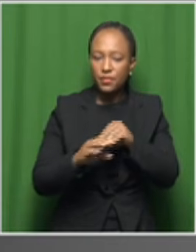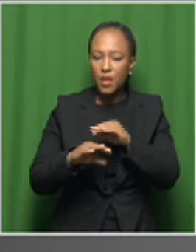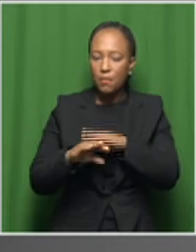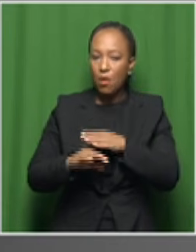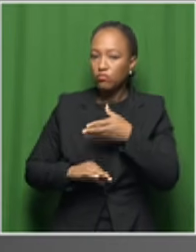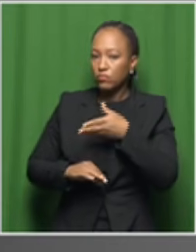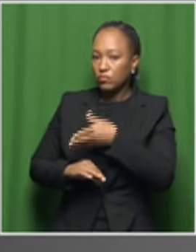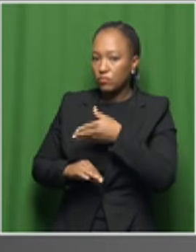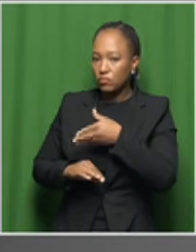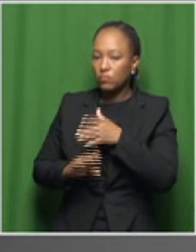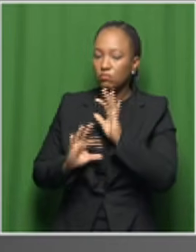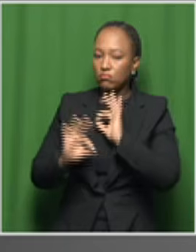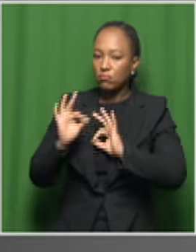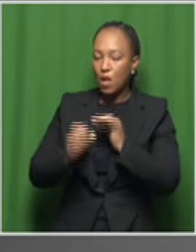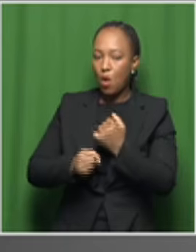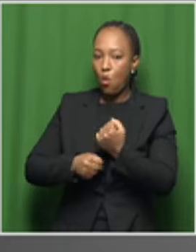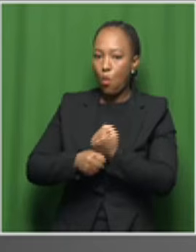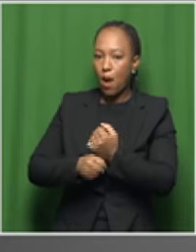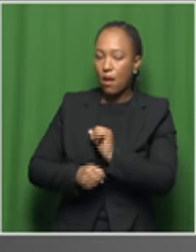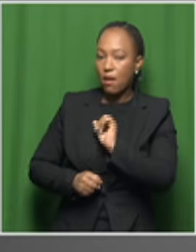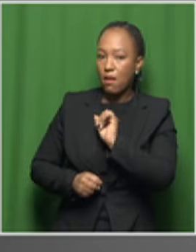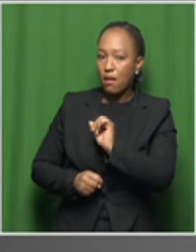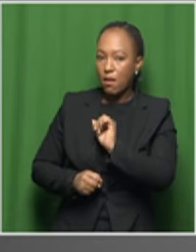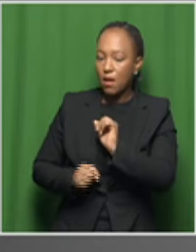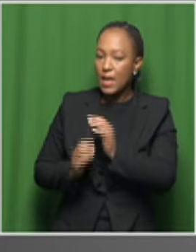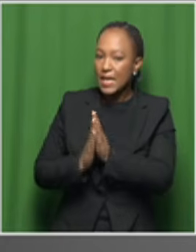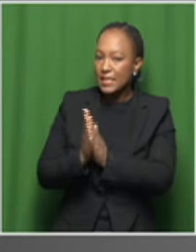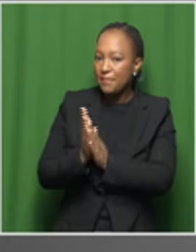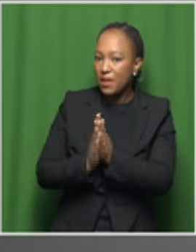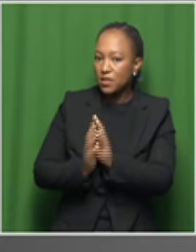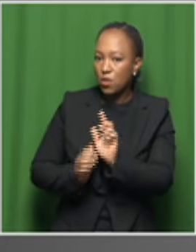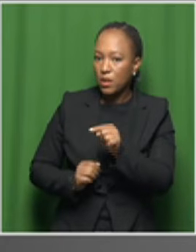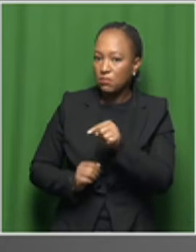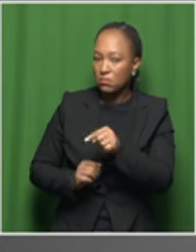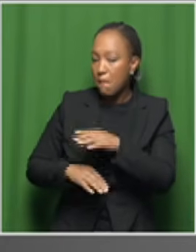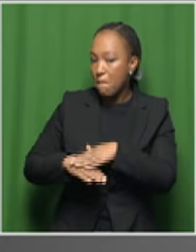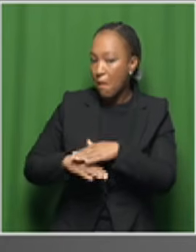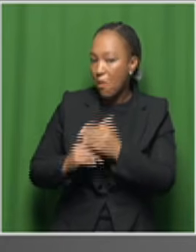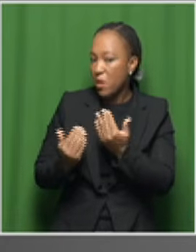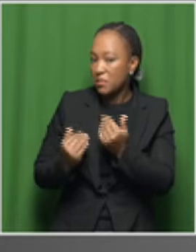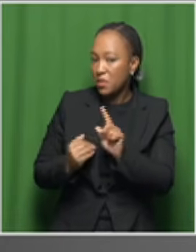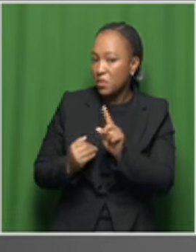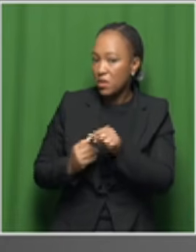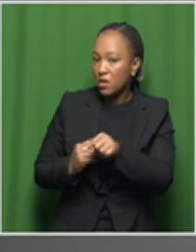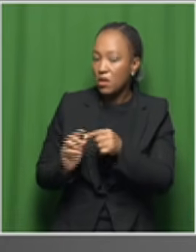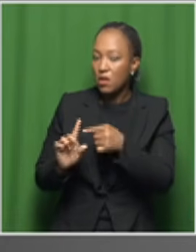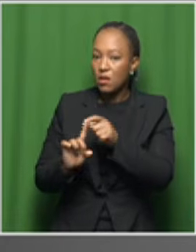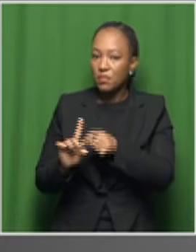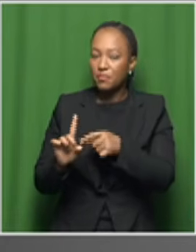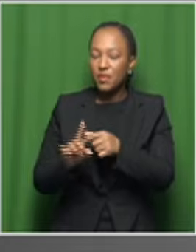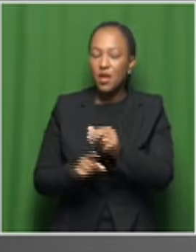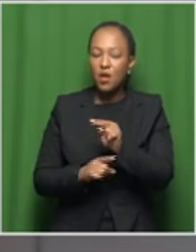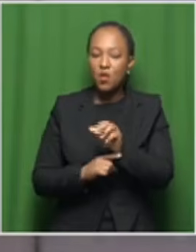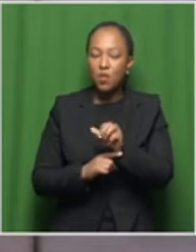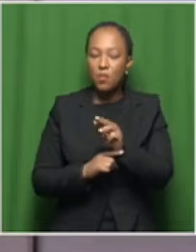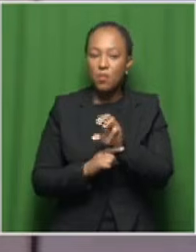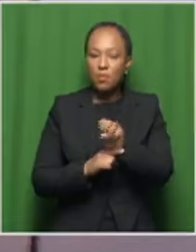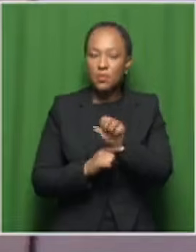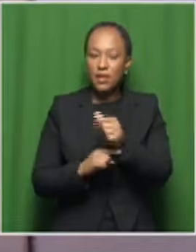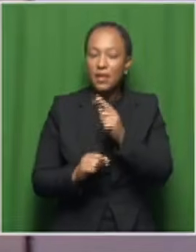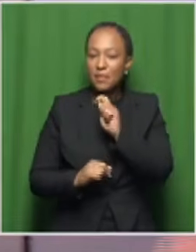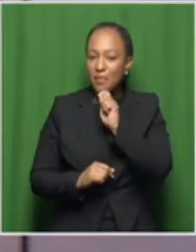more about her work, her journey, her inspiration behind it all, and of course what else we can expect. Nomsa, on that note, good morning. Good